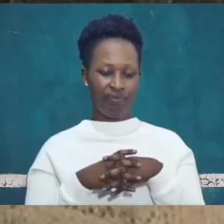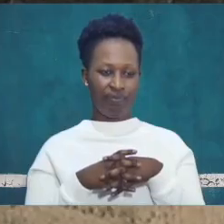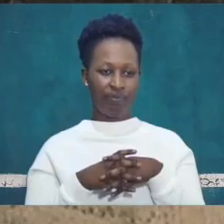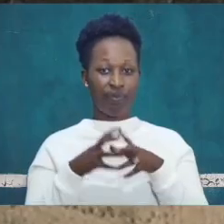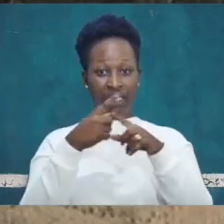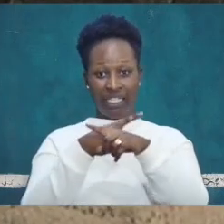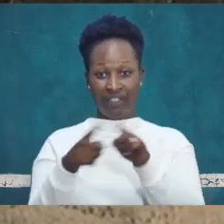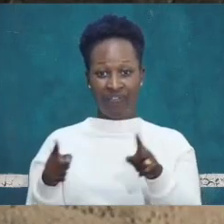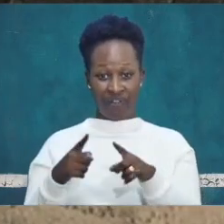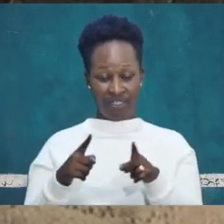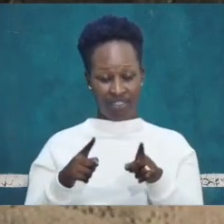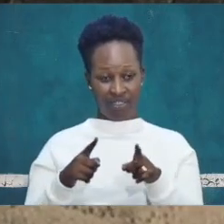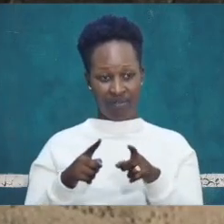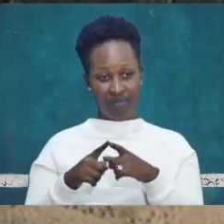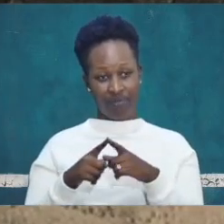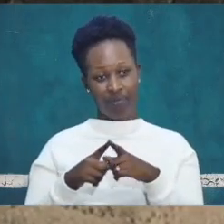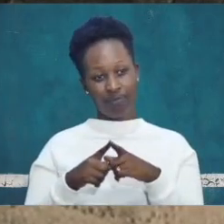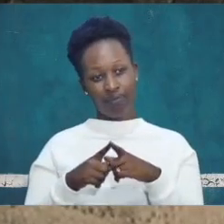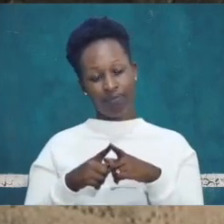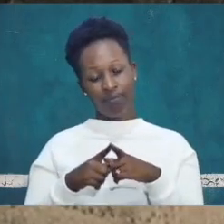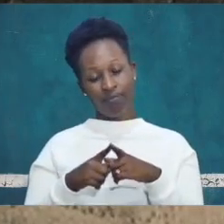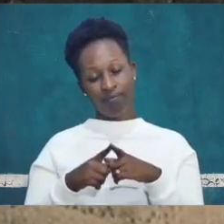the difference,